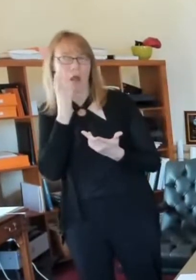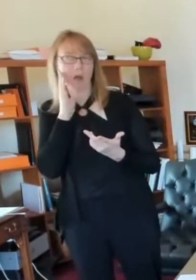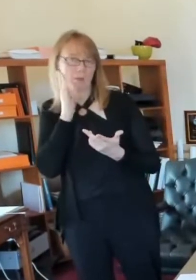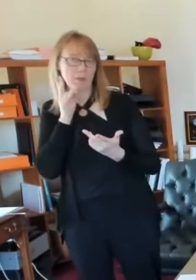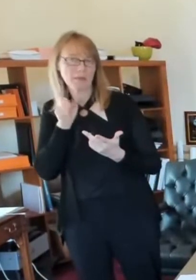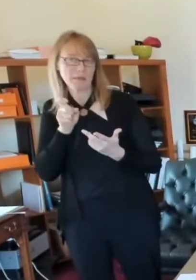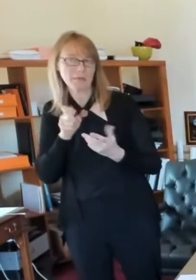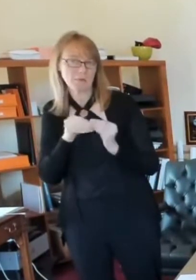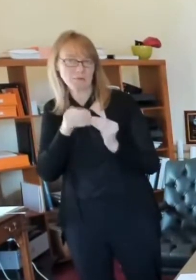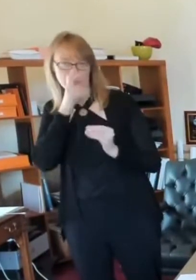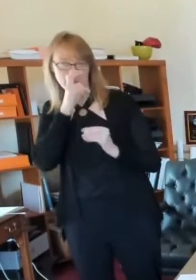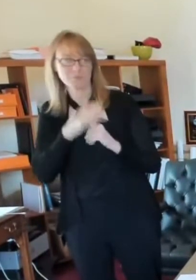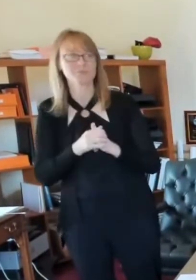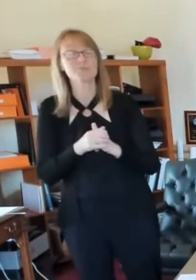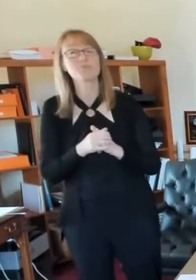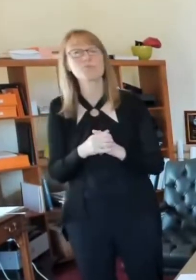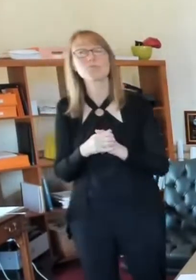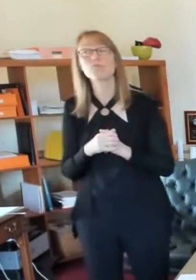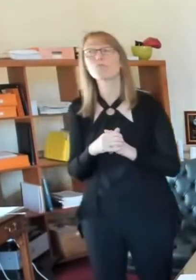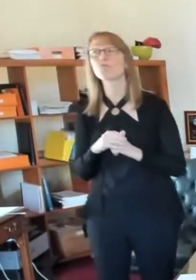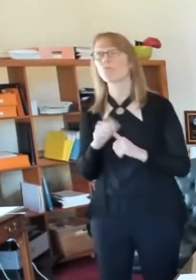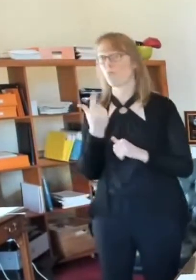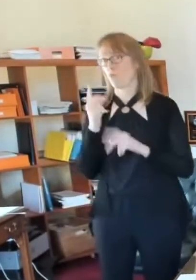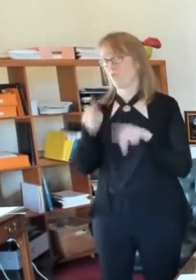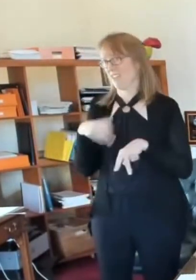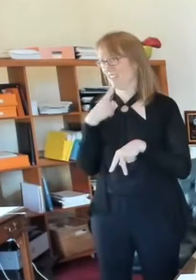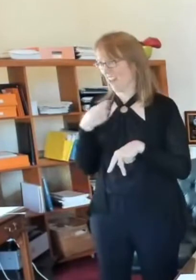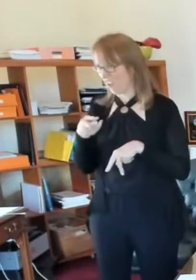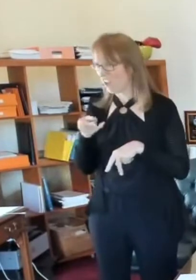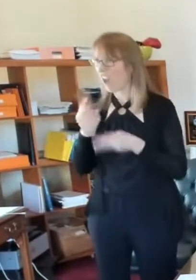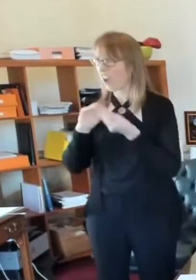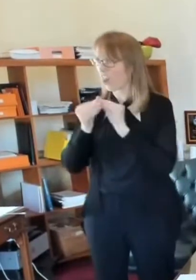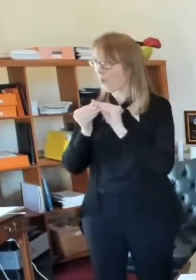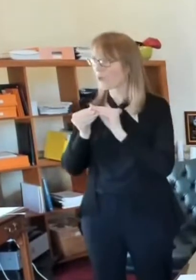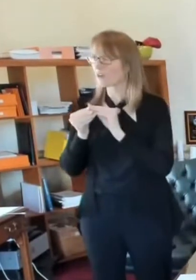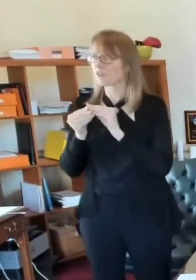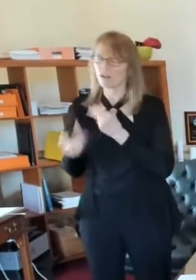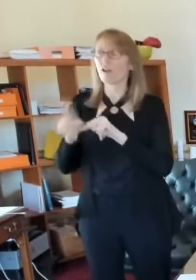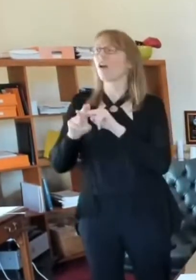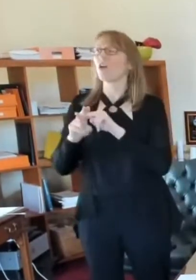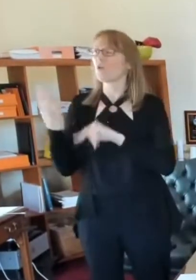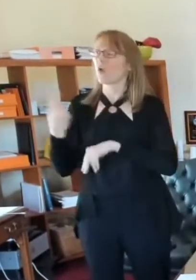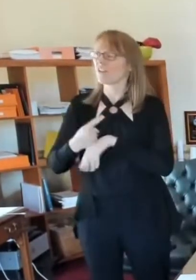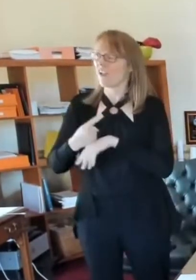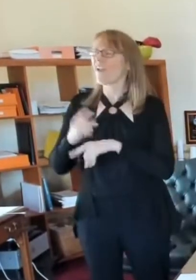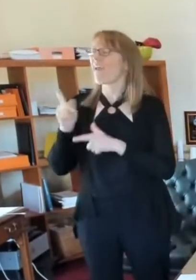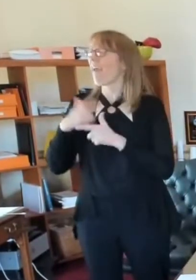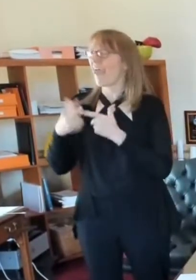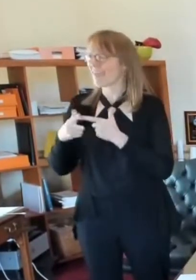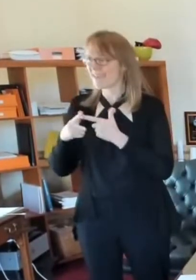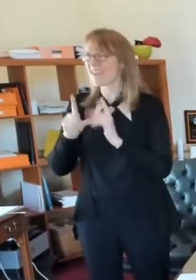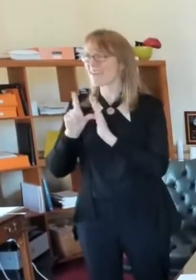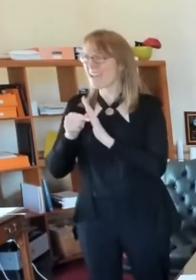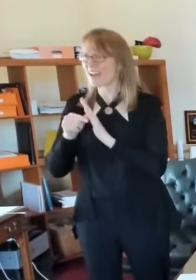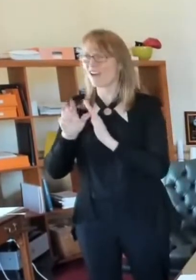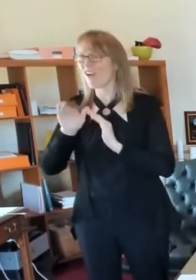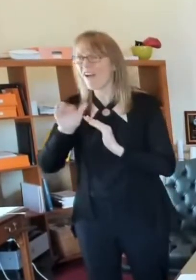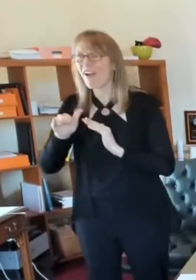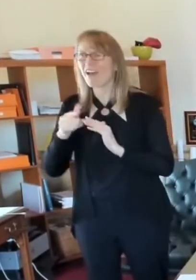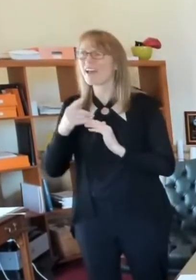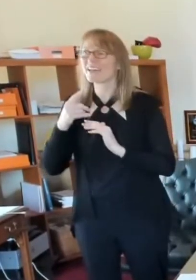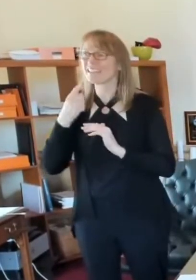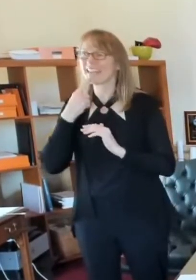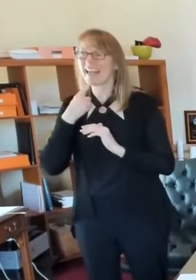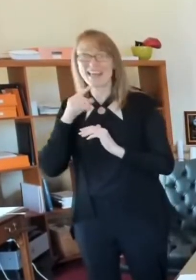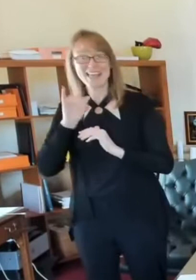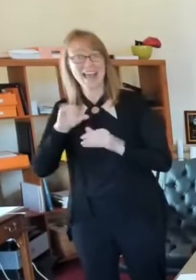single day, but later stated that that was incorrect. What is to be believed, and does that have any impact